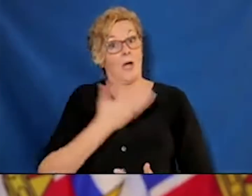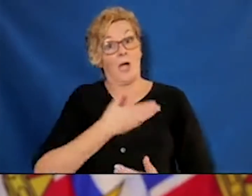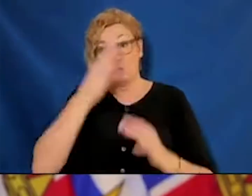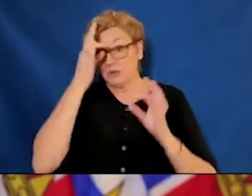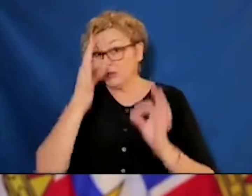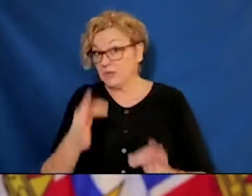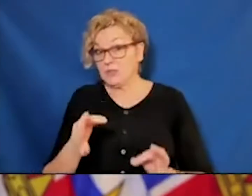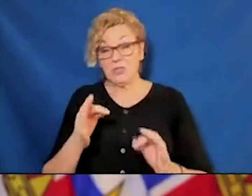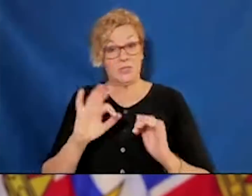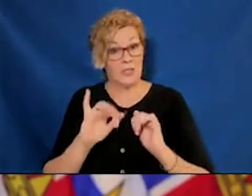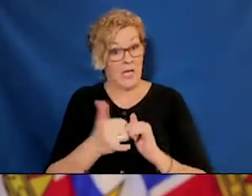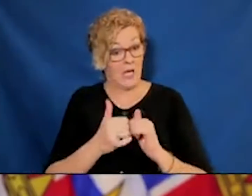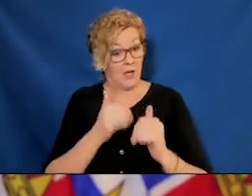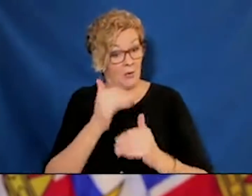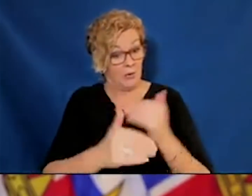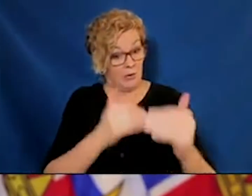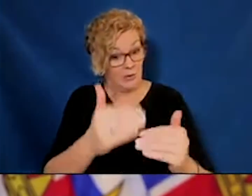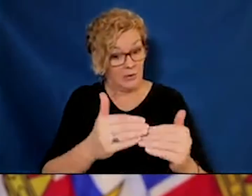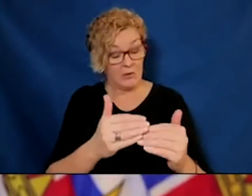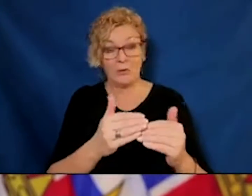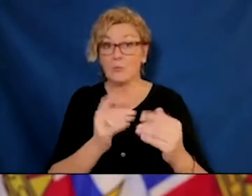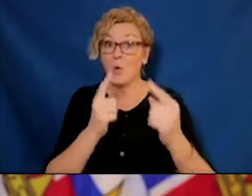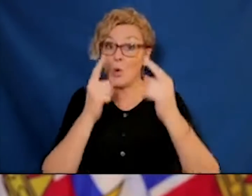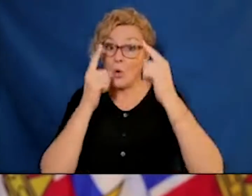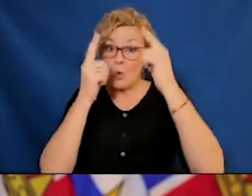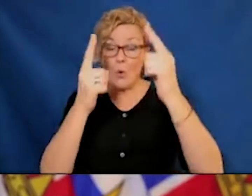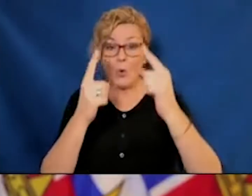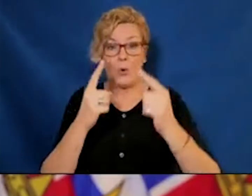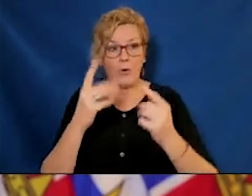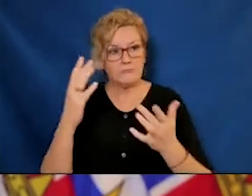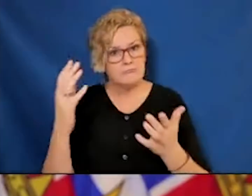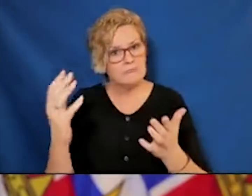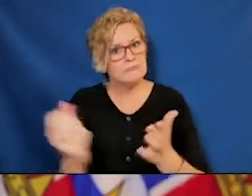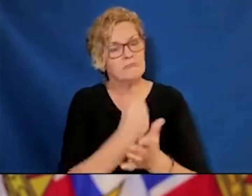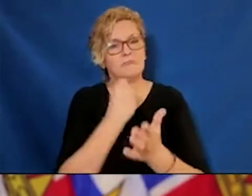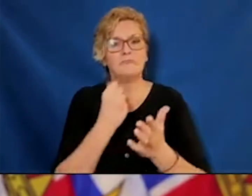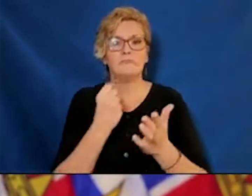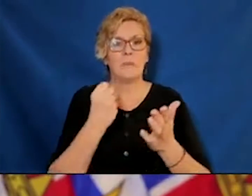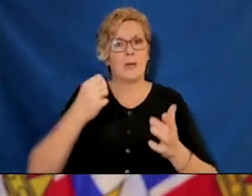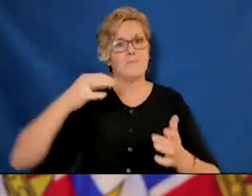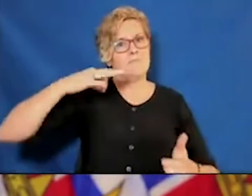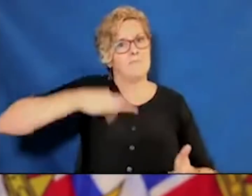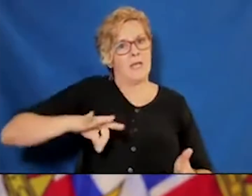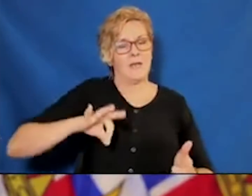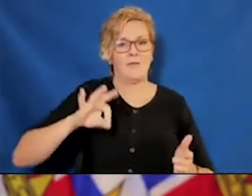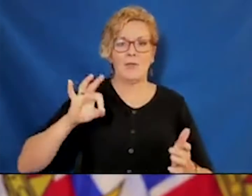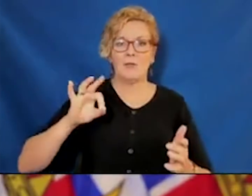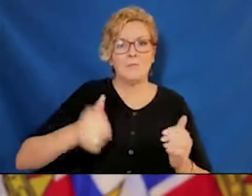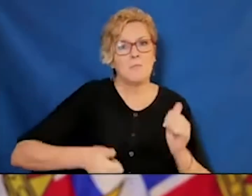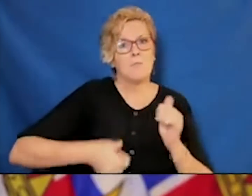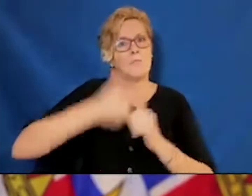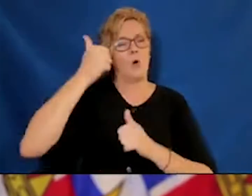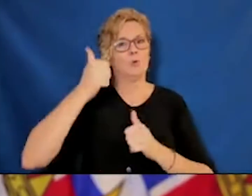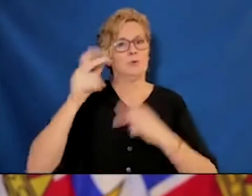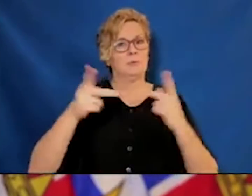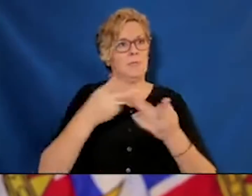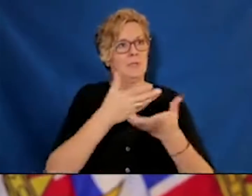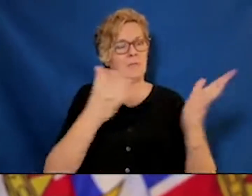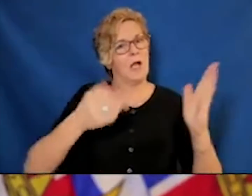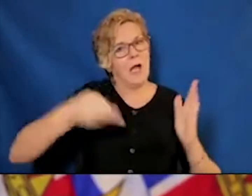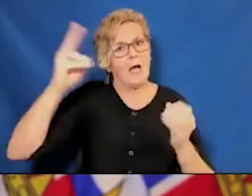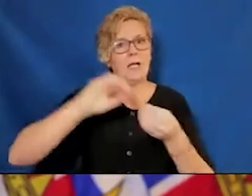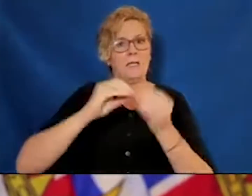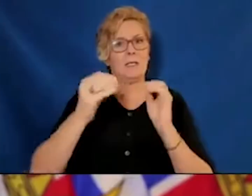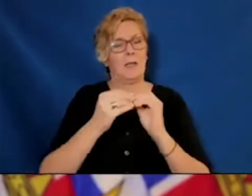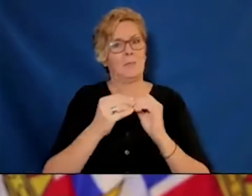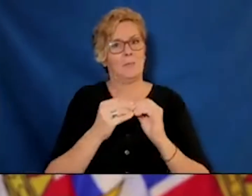maximizing the distribution while balancing the supply and making sure we have a safe and effective immunization program. And